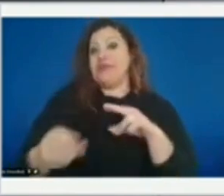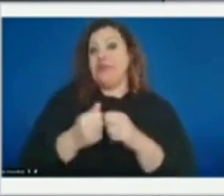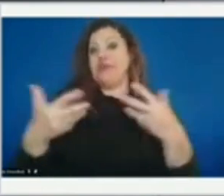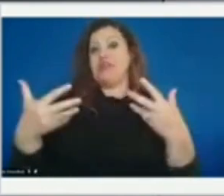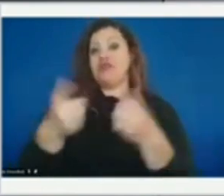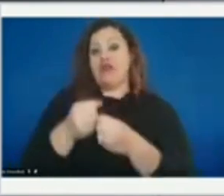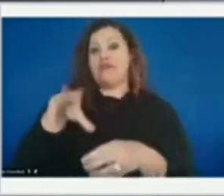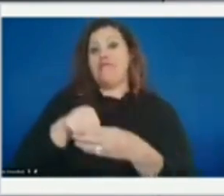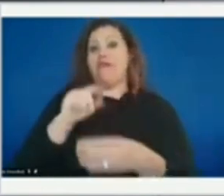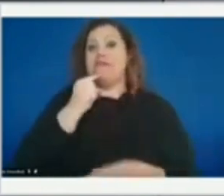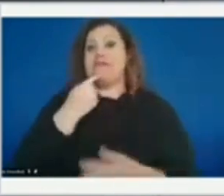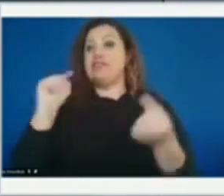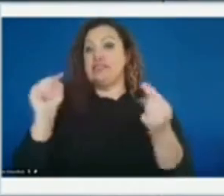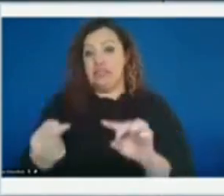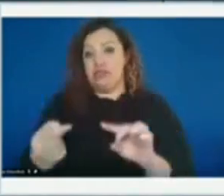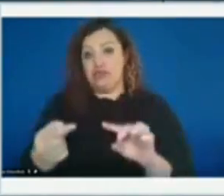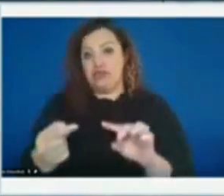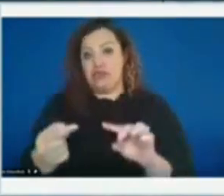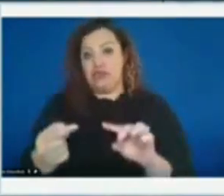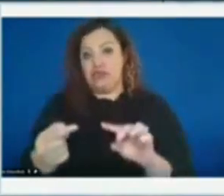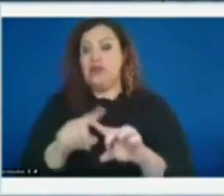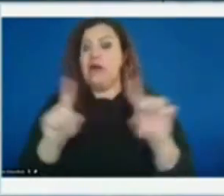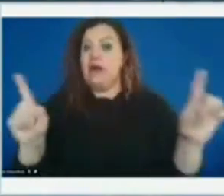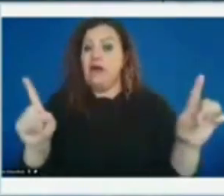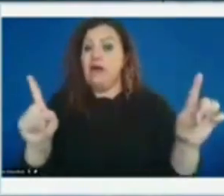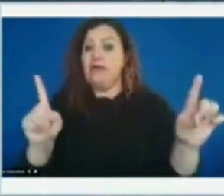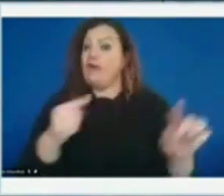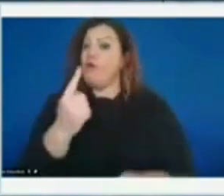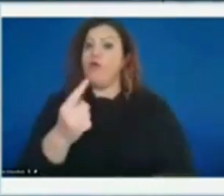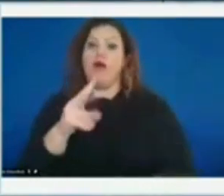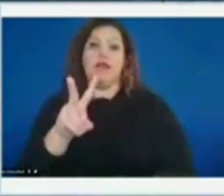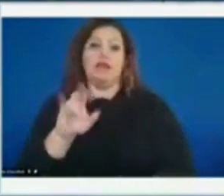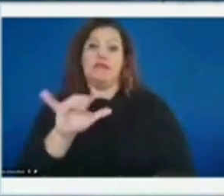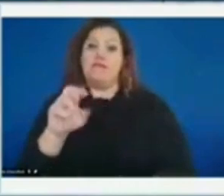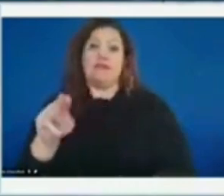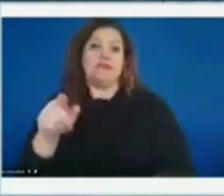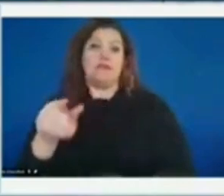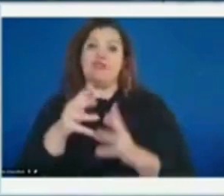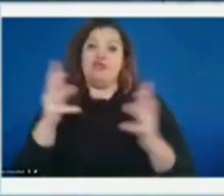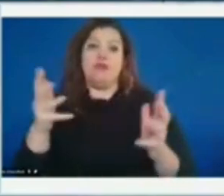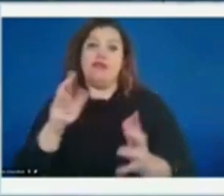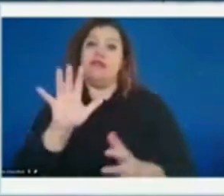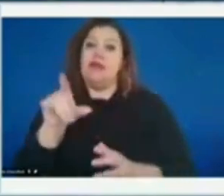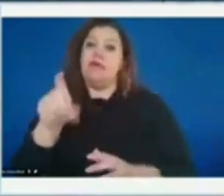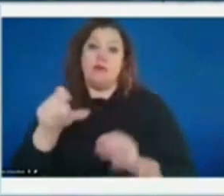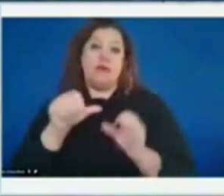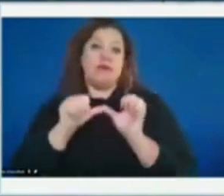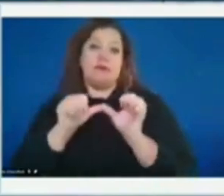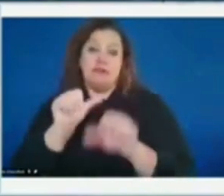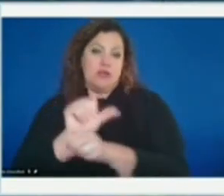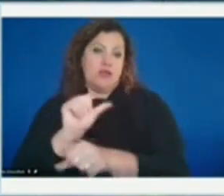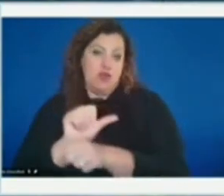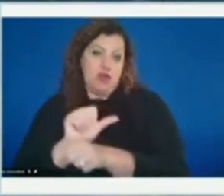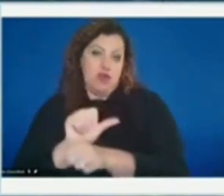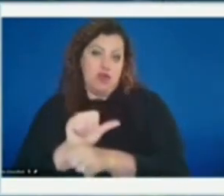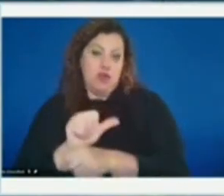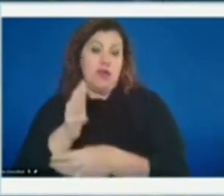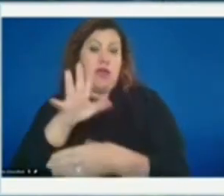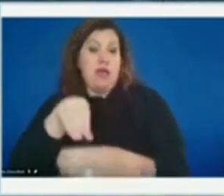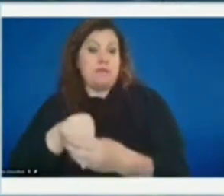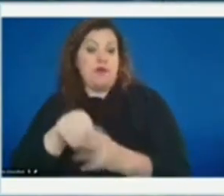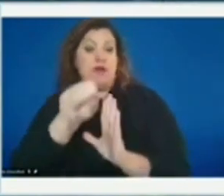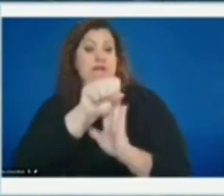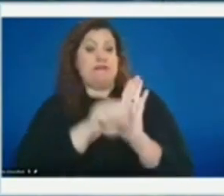serious injury. However, one victim is too many, so the work must continue. As part of the statewide Vision